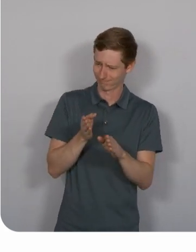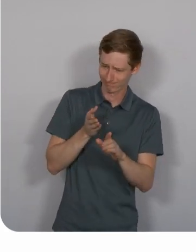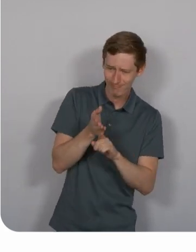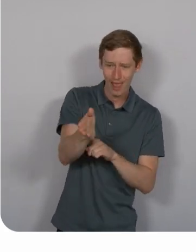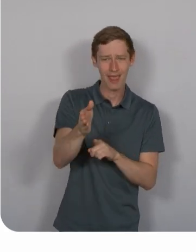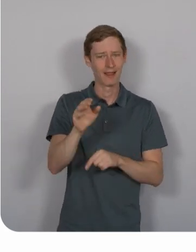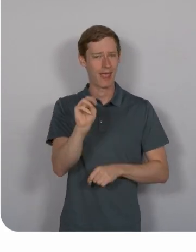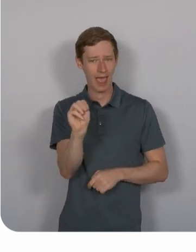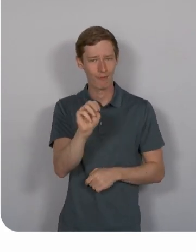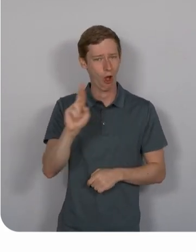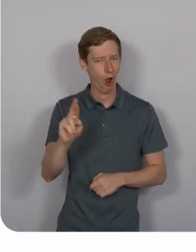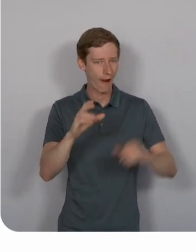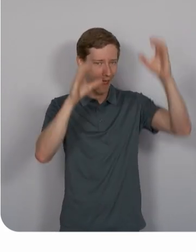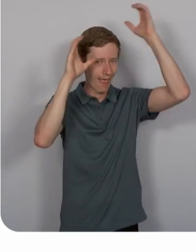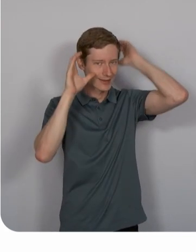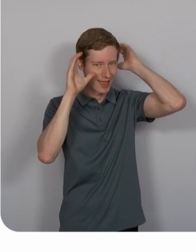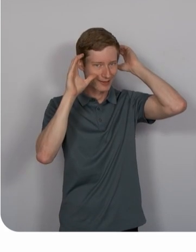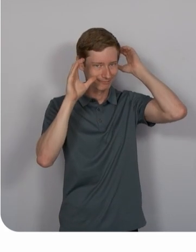headset.